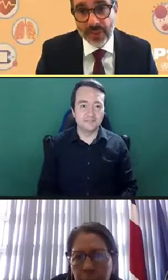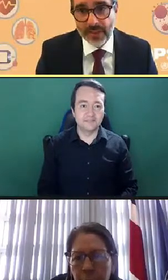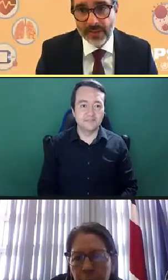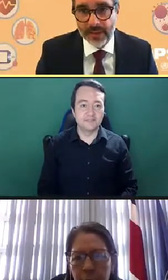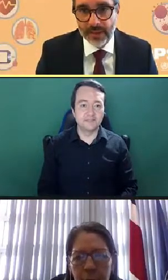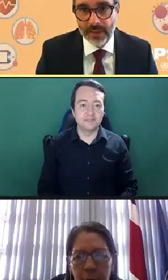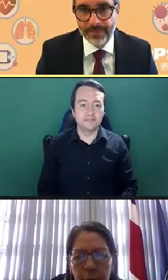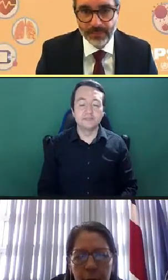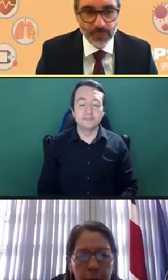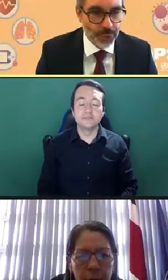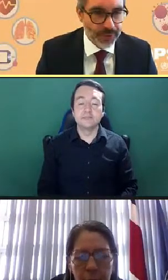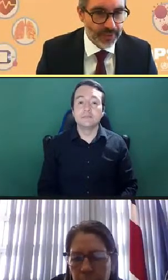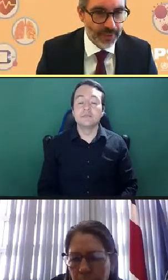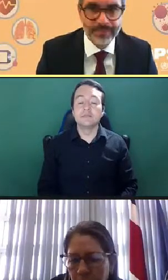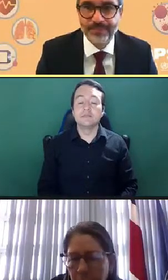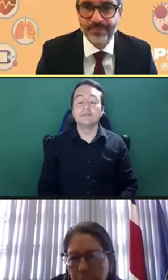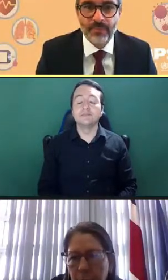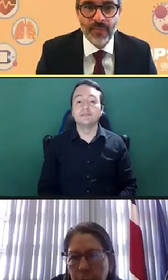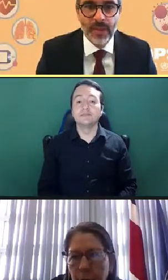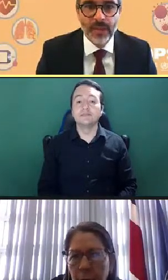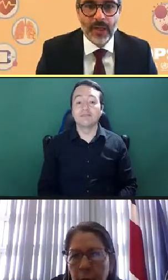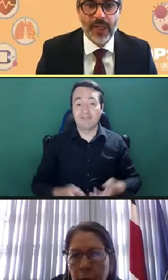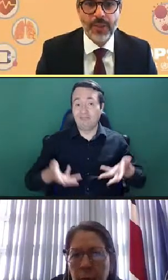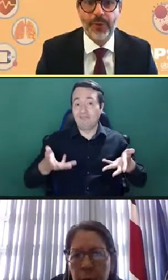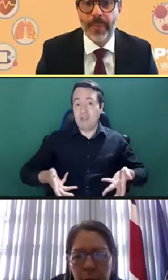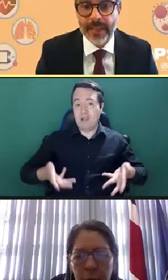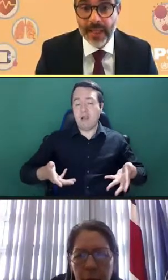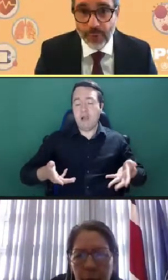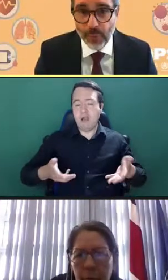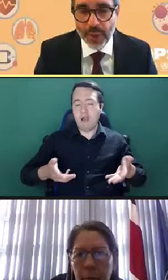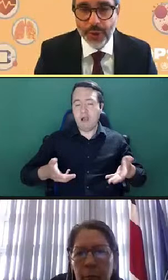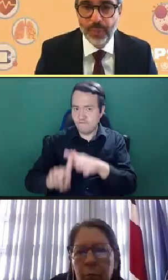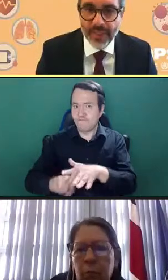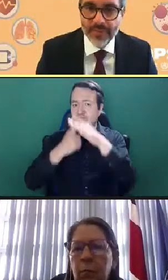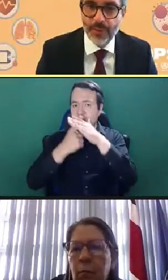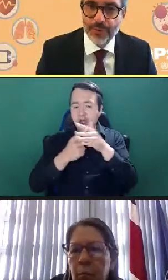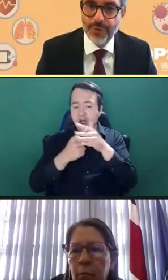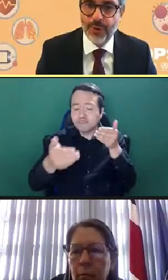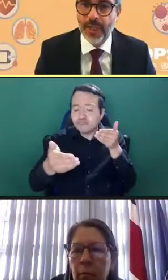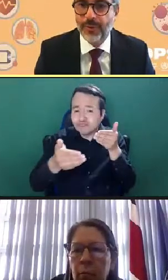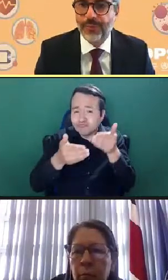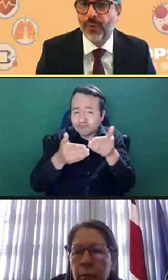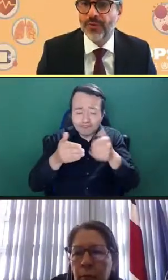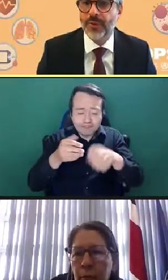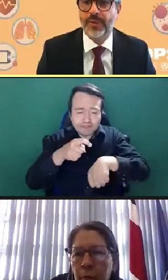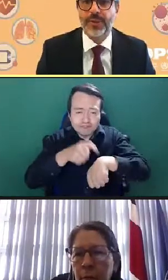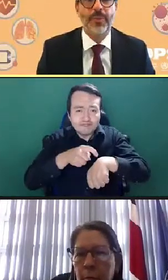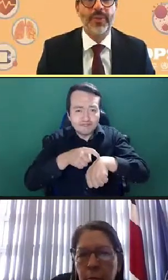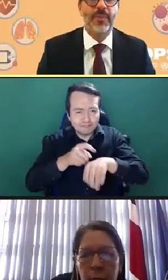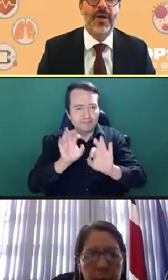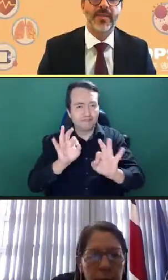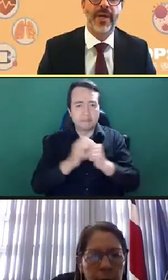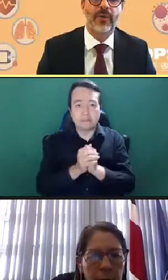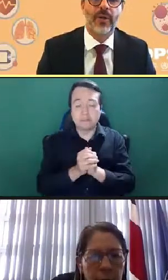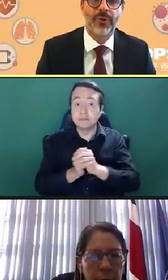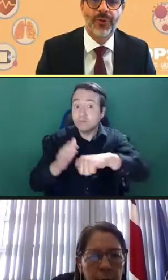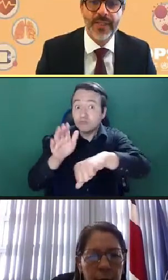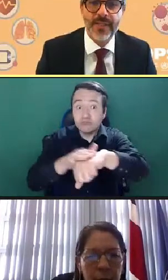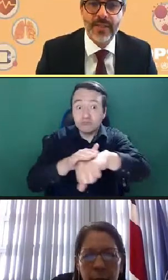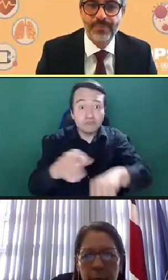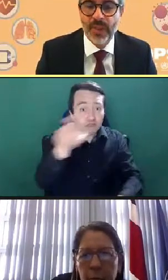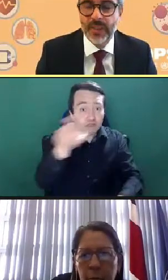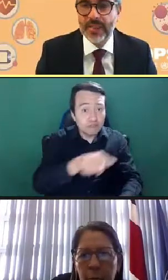We will start shortly. I'd like to remind everyone to please close your microphones in order to minimize